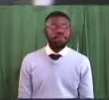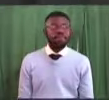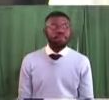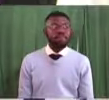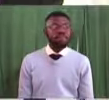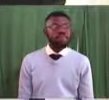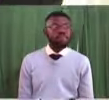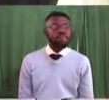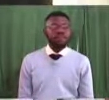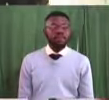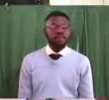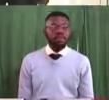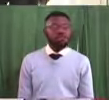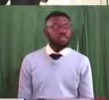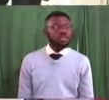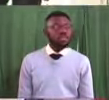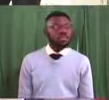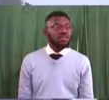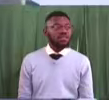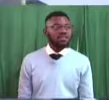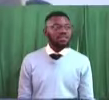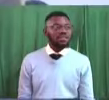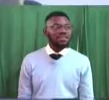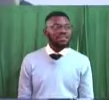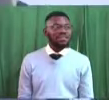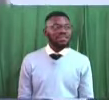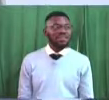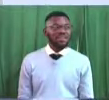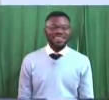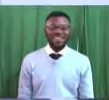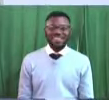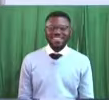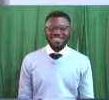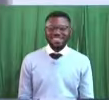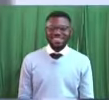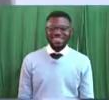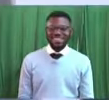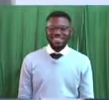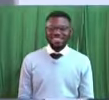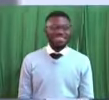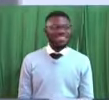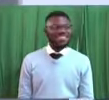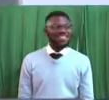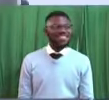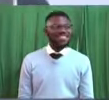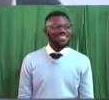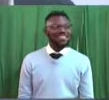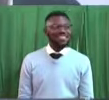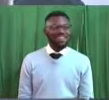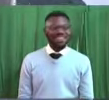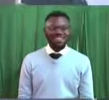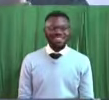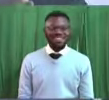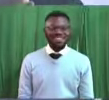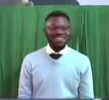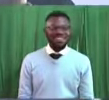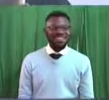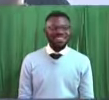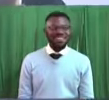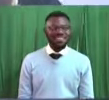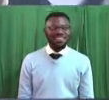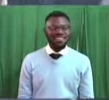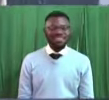And that beautiful, wonderful signature right there by His Excellency, the President. Thank you very much, Your Excellency. If we can also